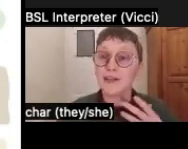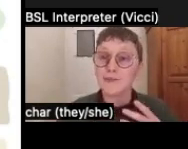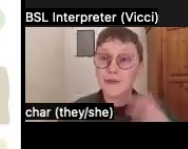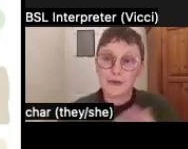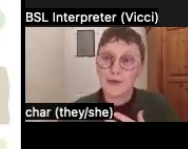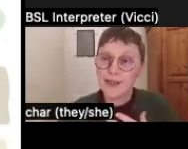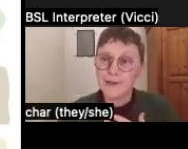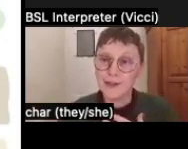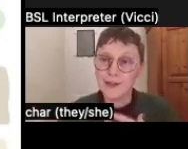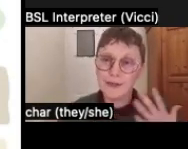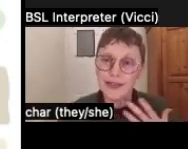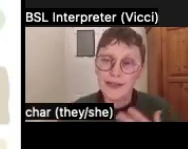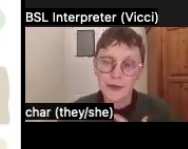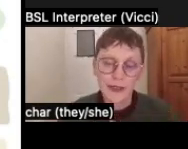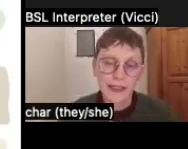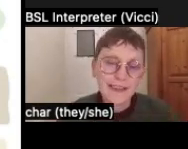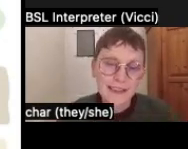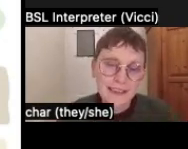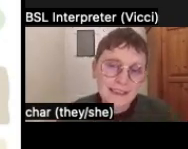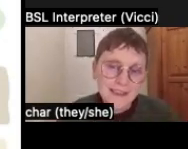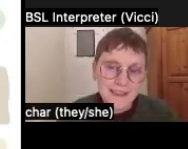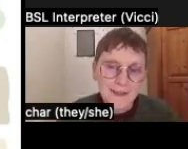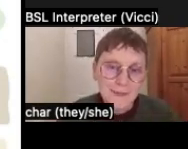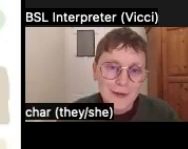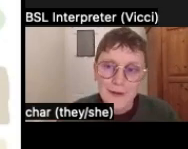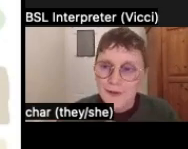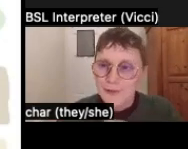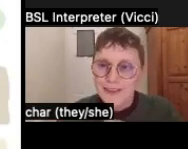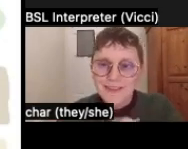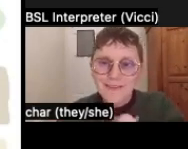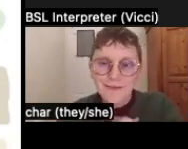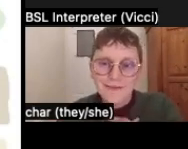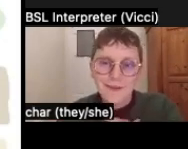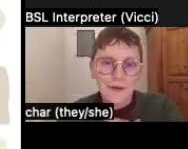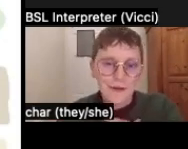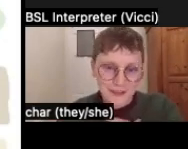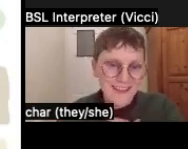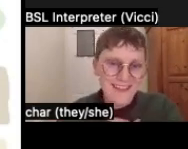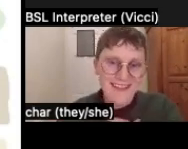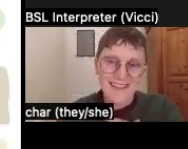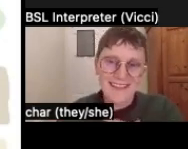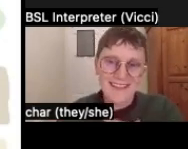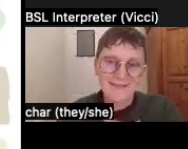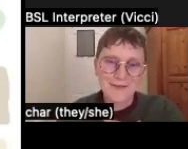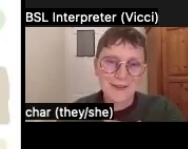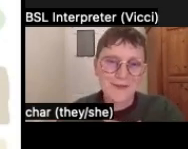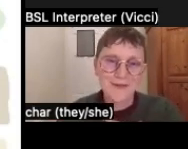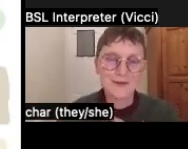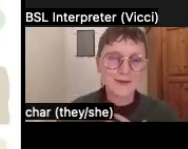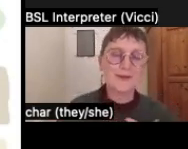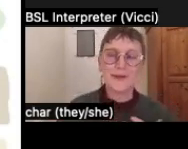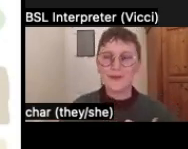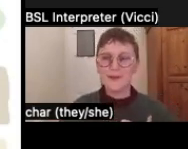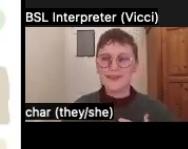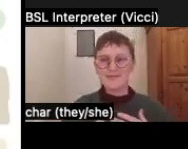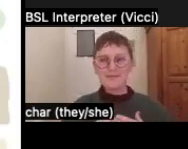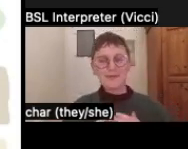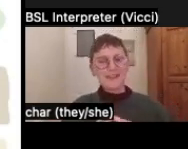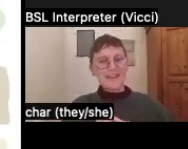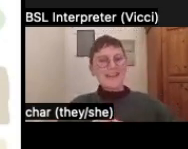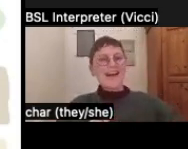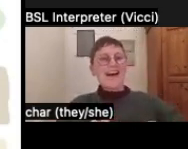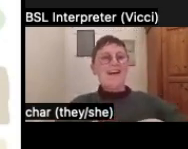about kind of the Crip ways in which we make and create. I quote from it often because it's full of wonderful